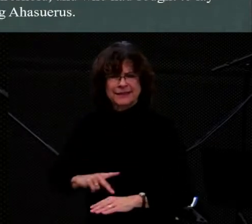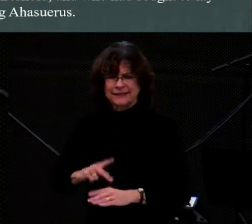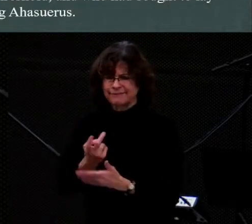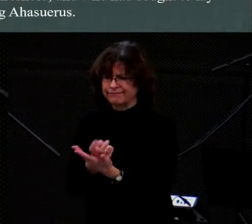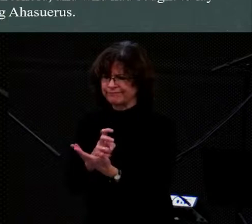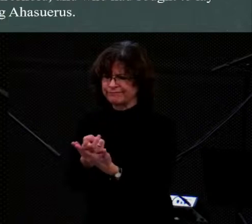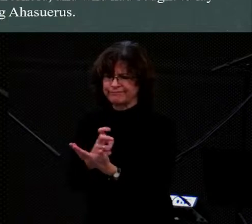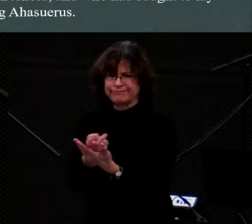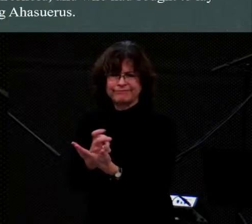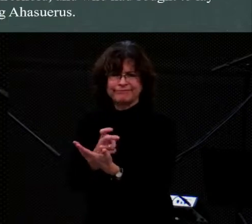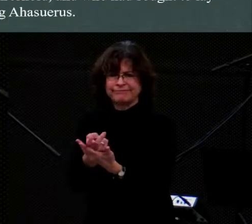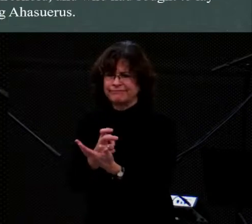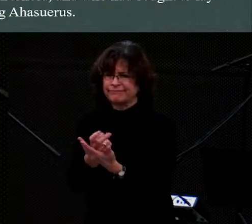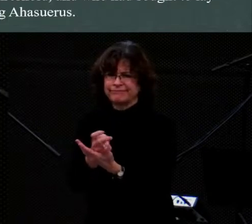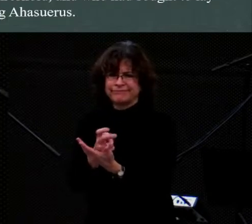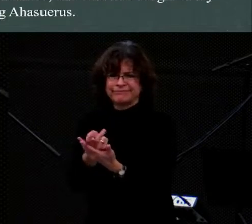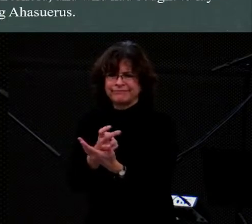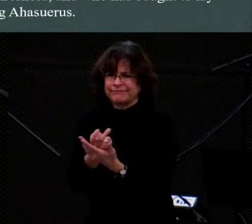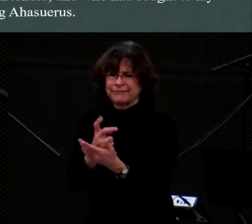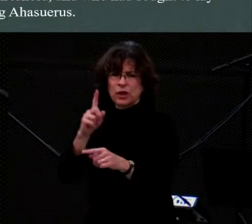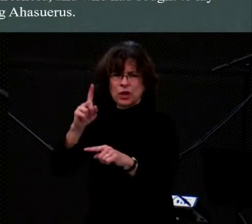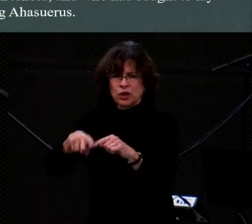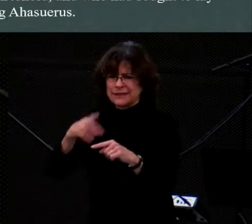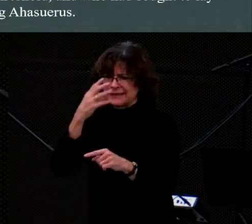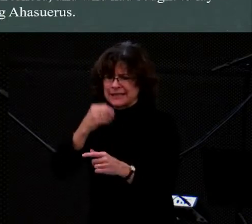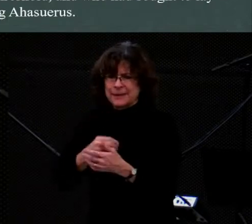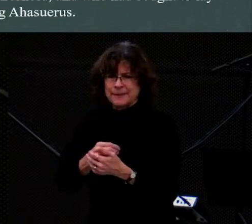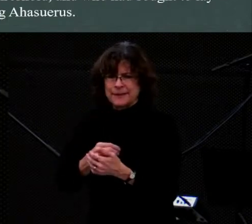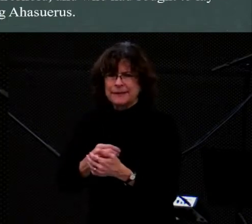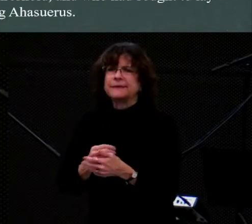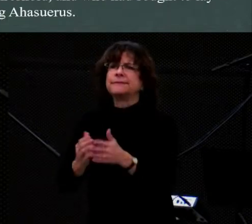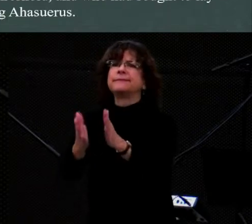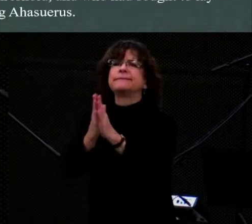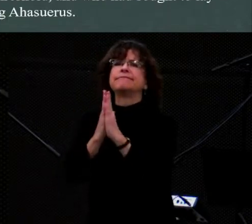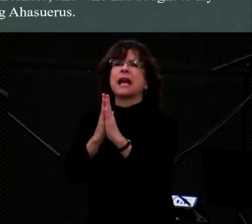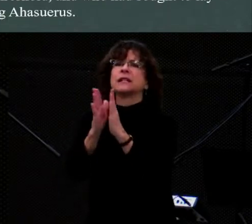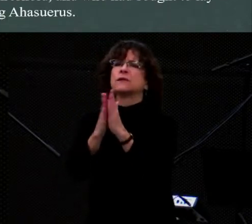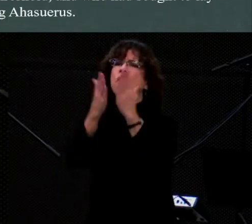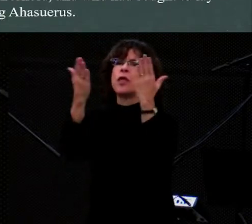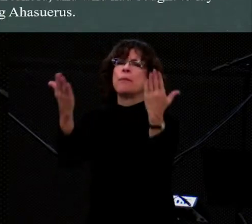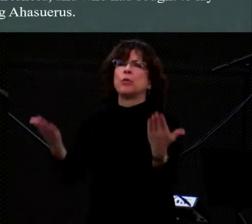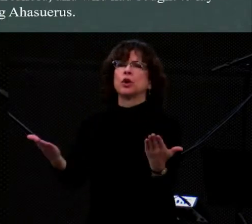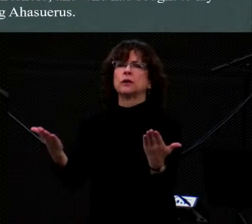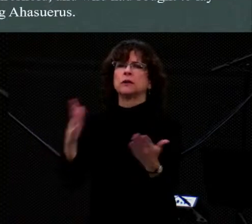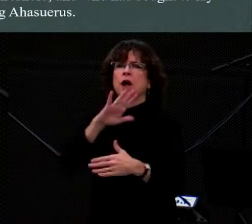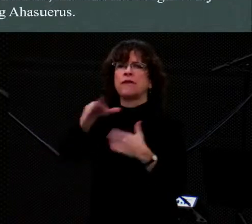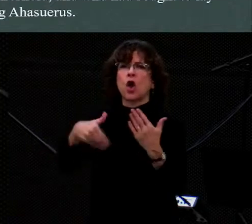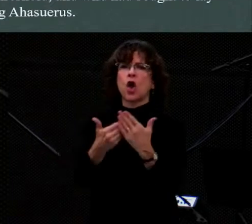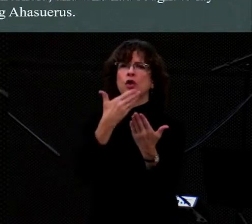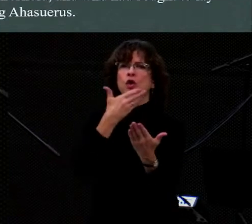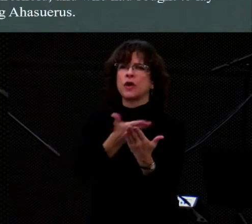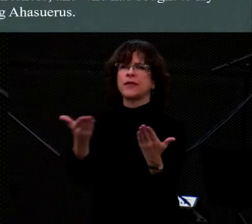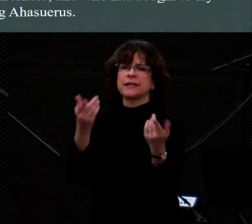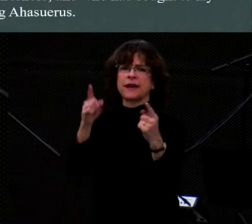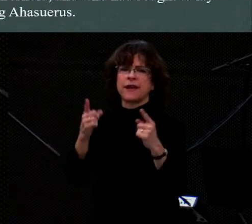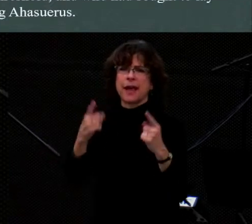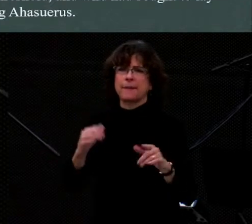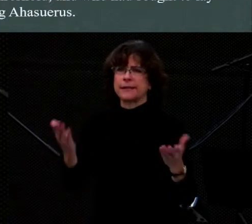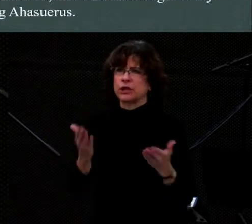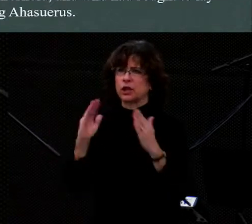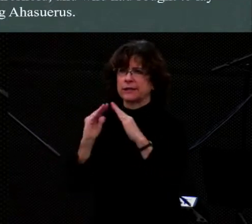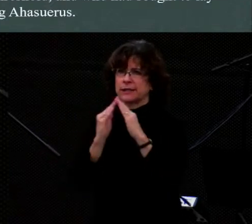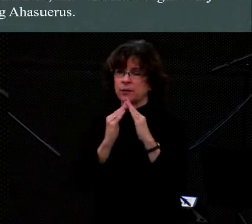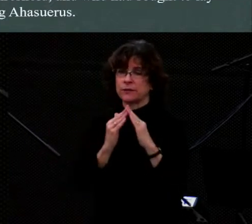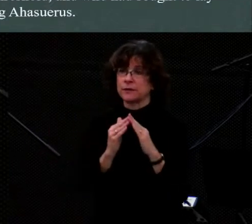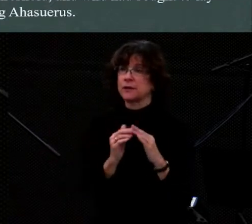orders to bring the book of memorable deeds, the Chronicles, and they were to be read before the king. So all of you guys who hated history